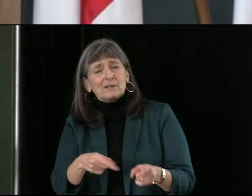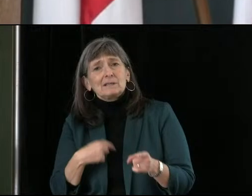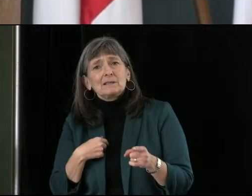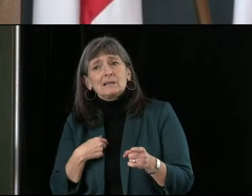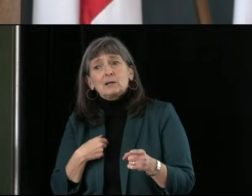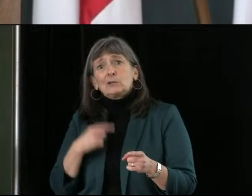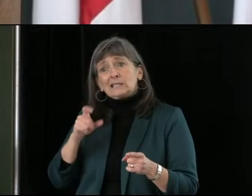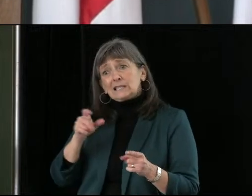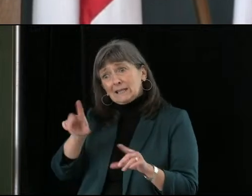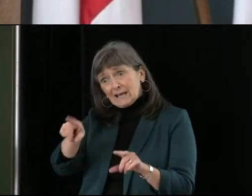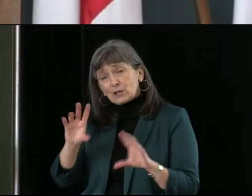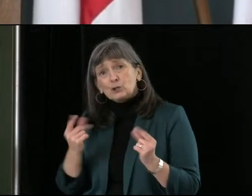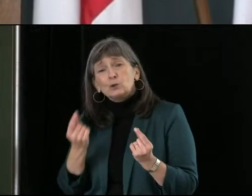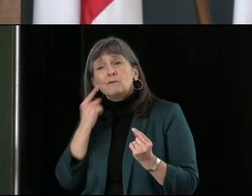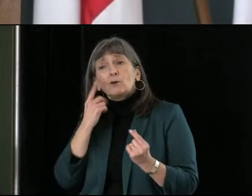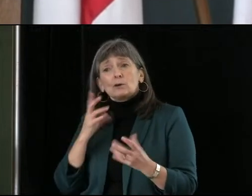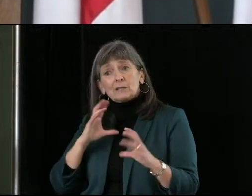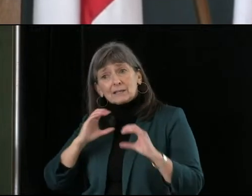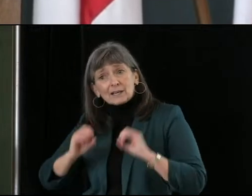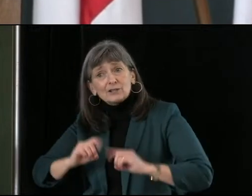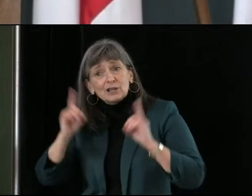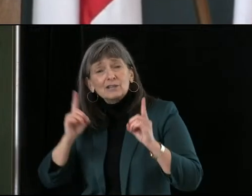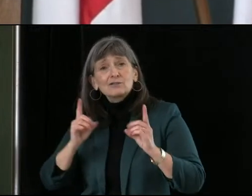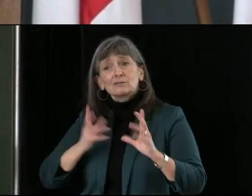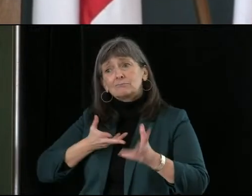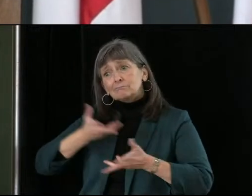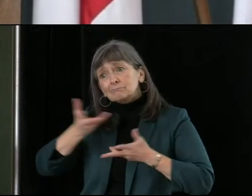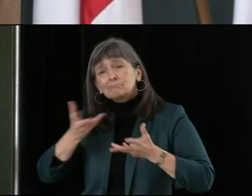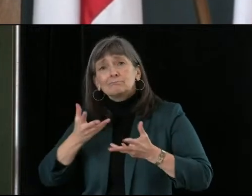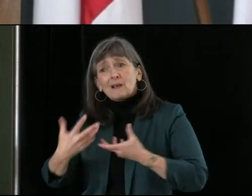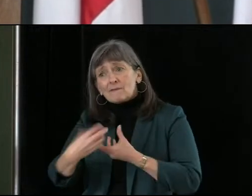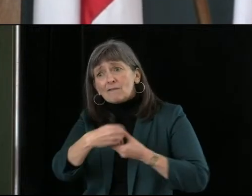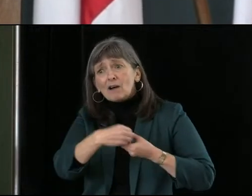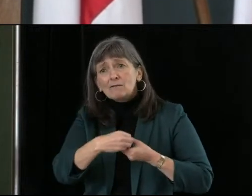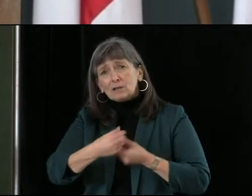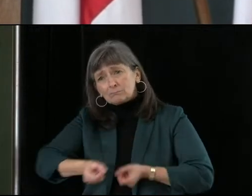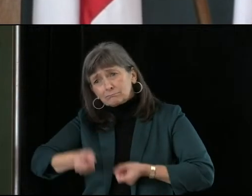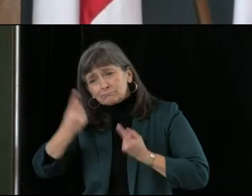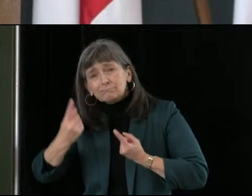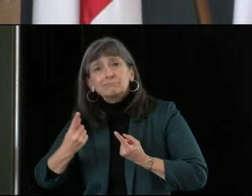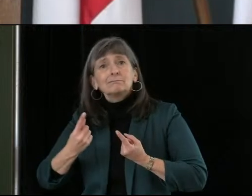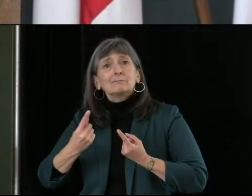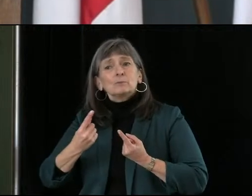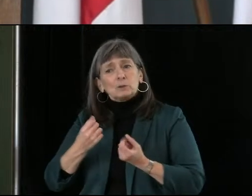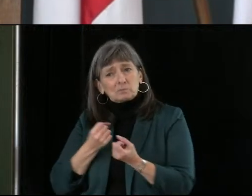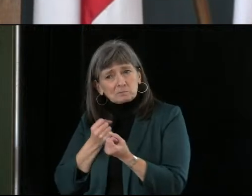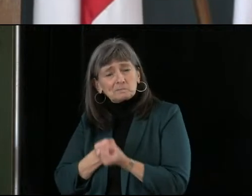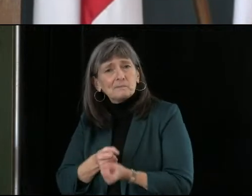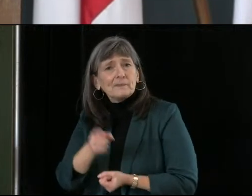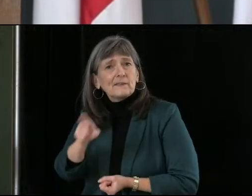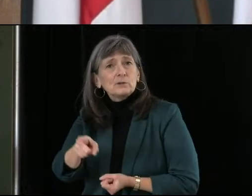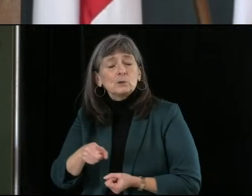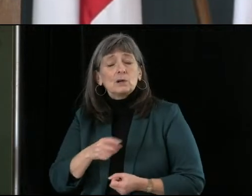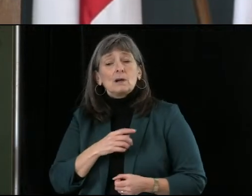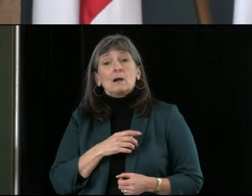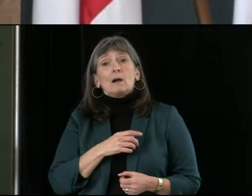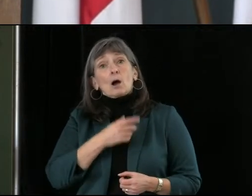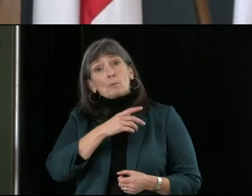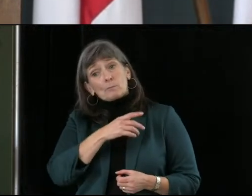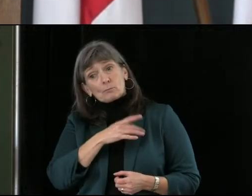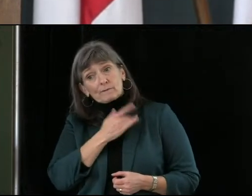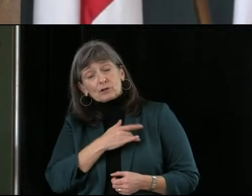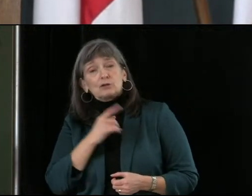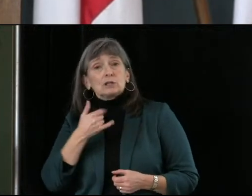education and engagement. Our government remains steadfast in its commitment to working in partnership with